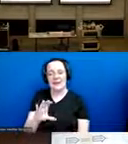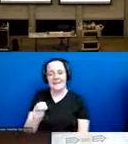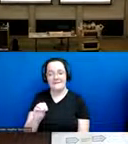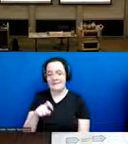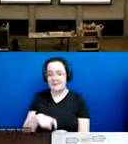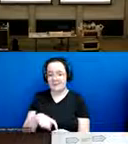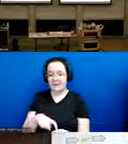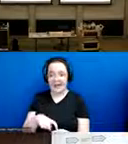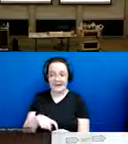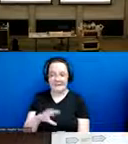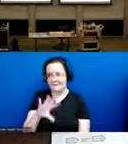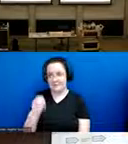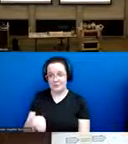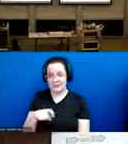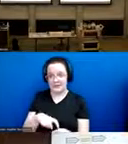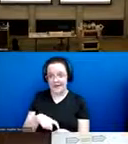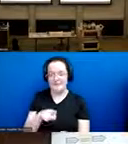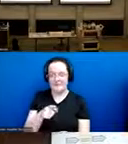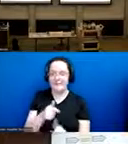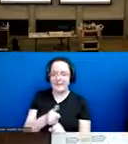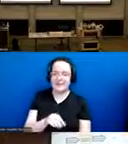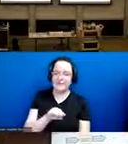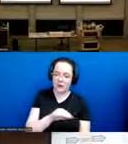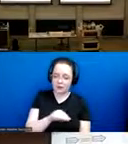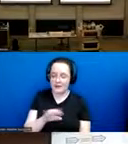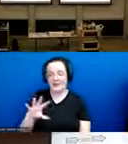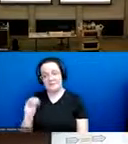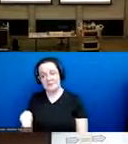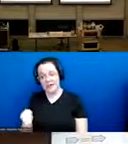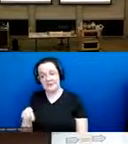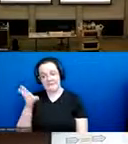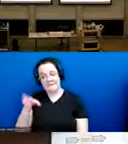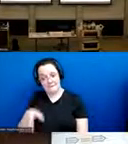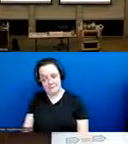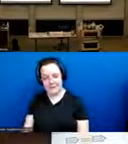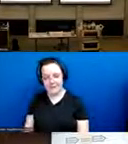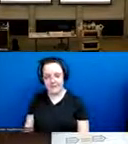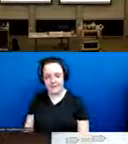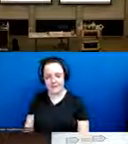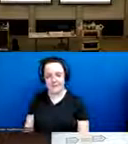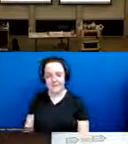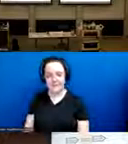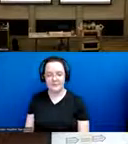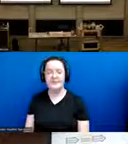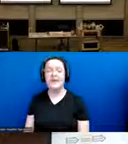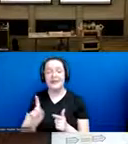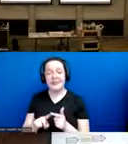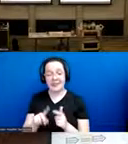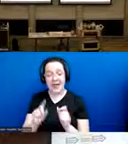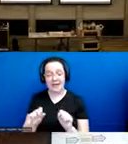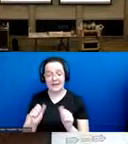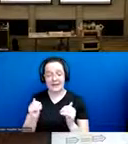have horizontally polarized light will go here, vertically polarized will go here, right? And then what I can do is I can